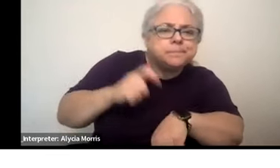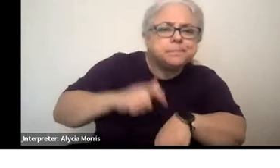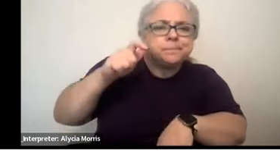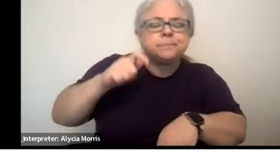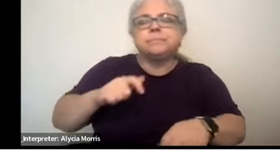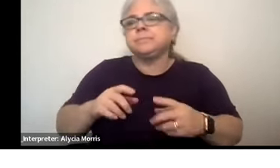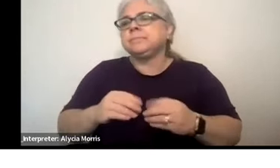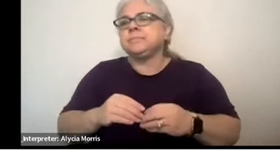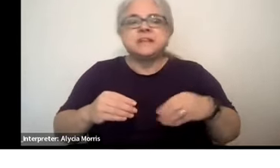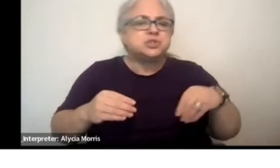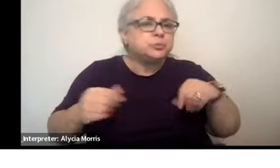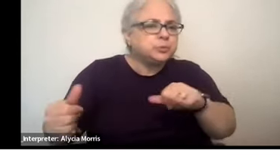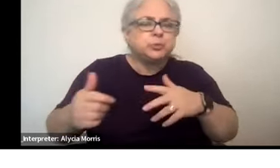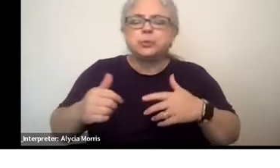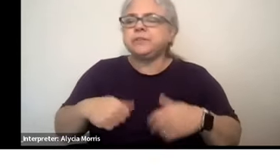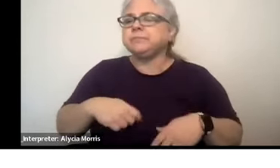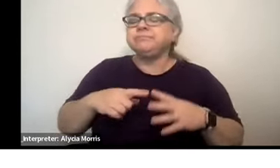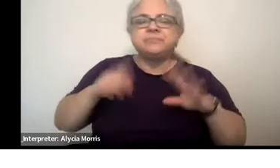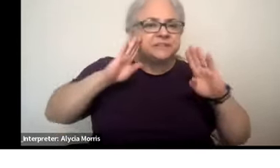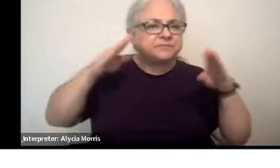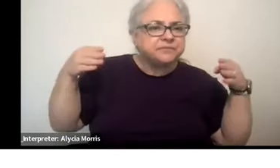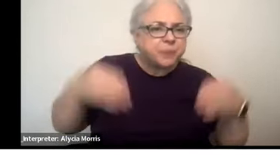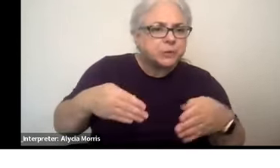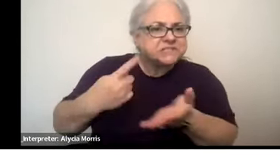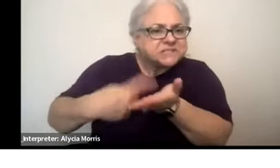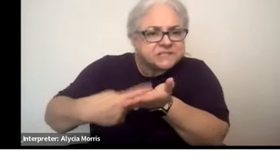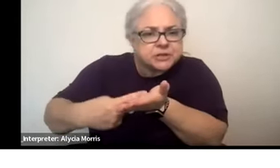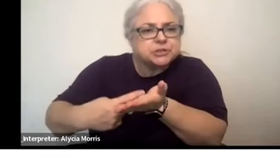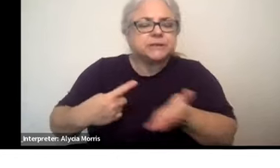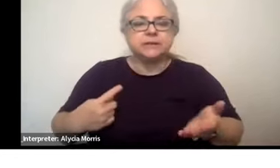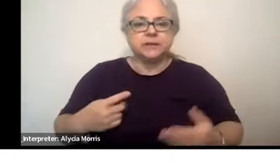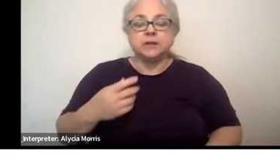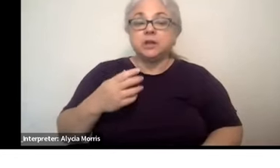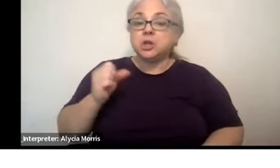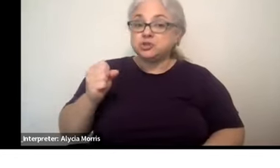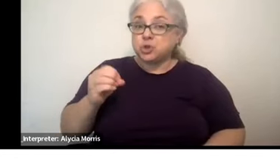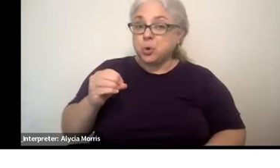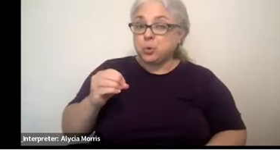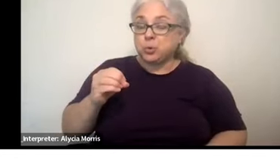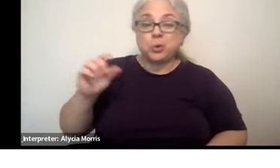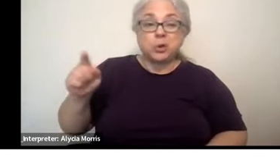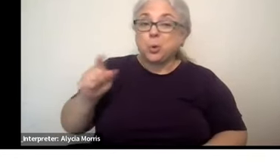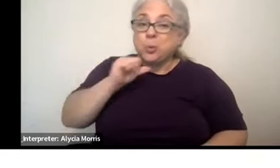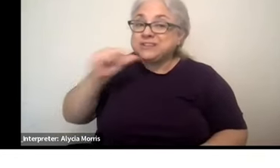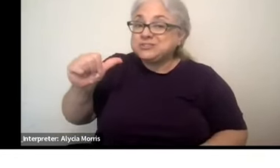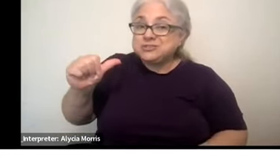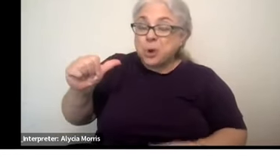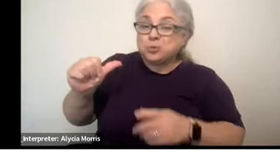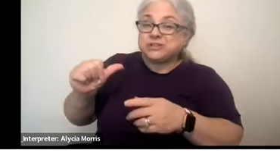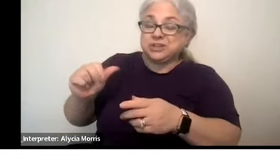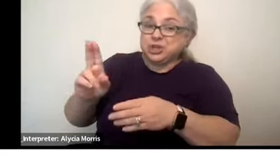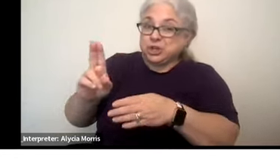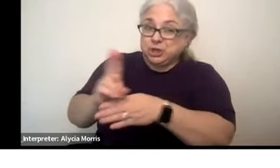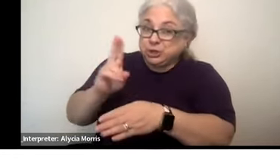to keep the discussion focused so that we use a very minimal amount of time from the employers. Employers love